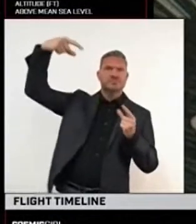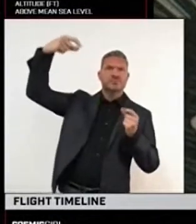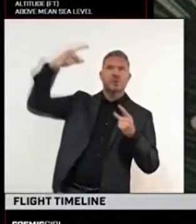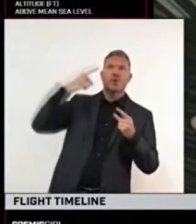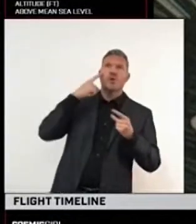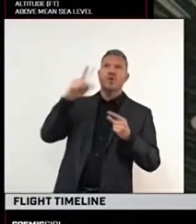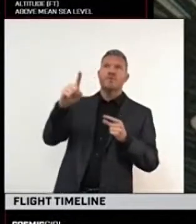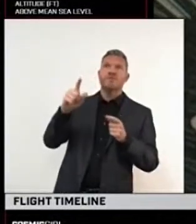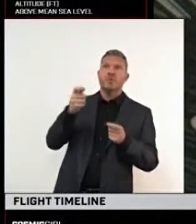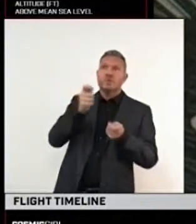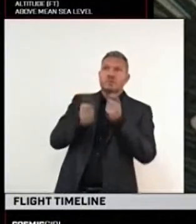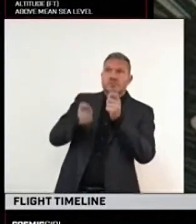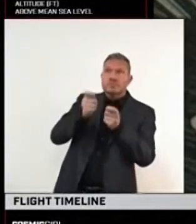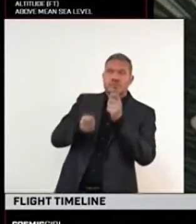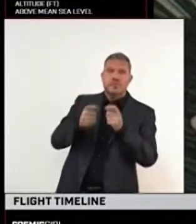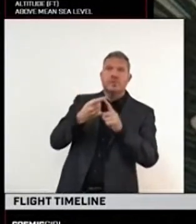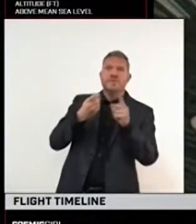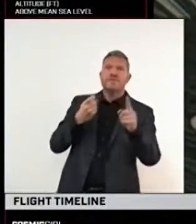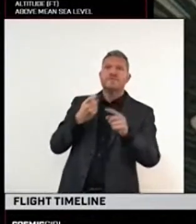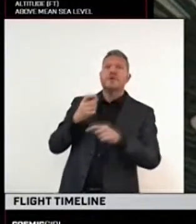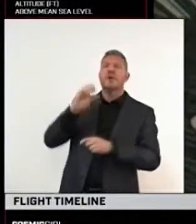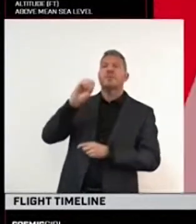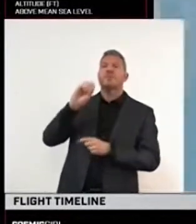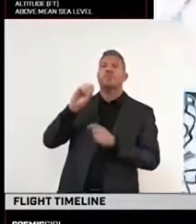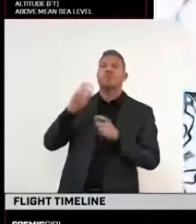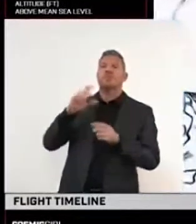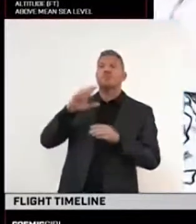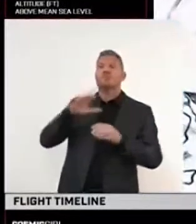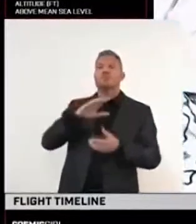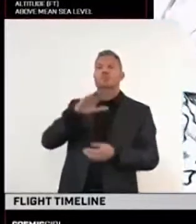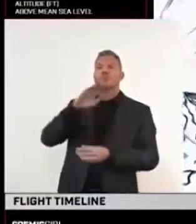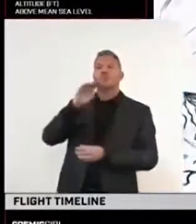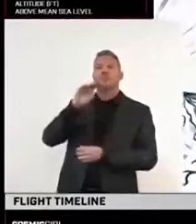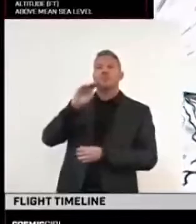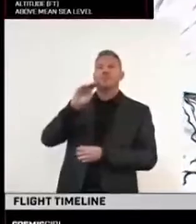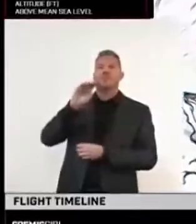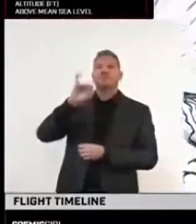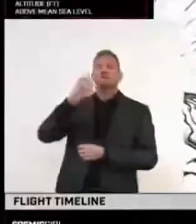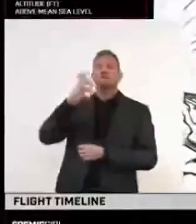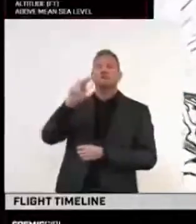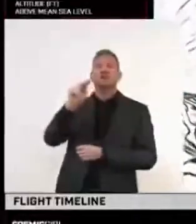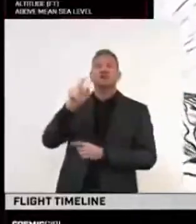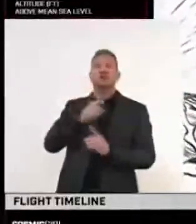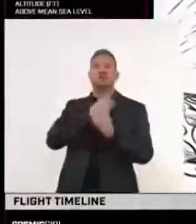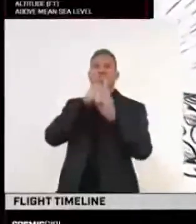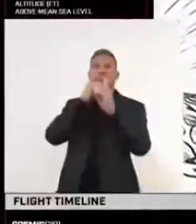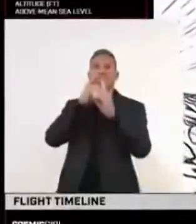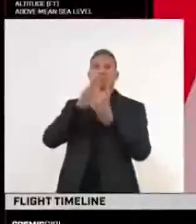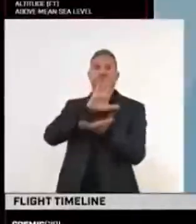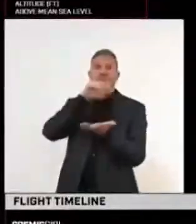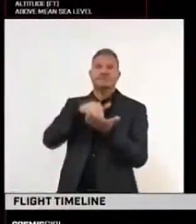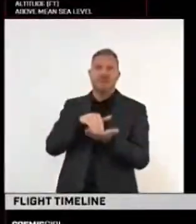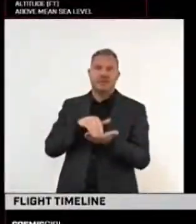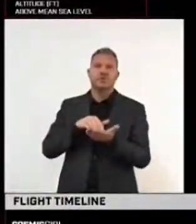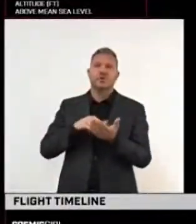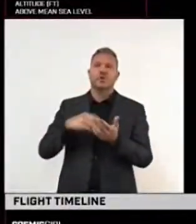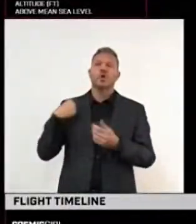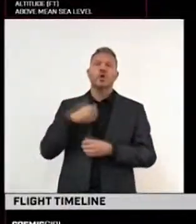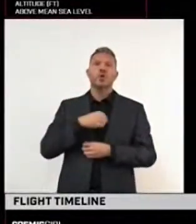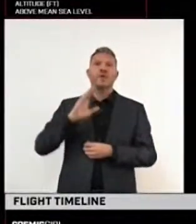operators back in Mojave. So shown on the screen now are the locations of the ground antennas that we will use to capture